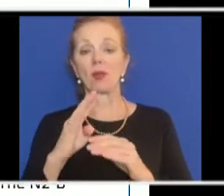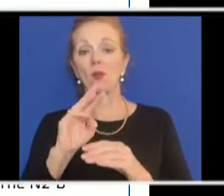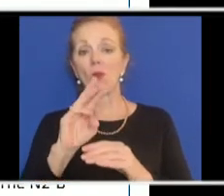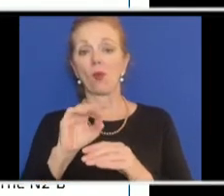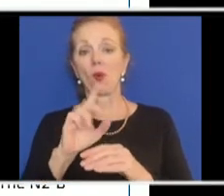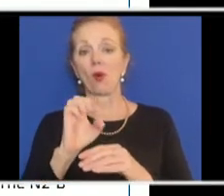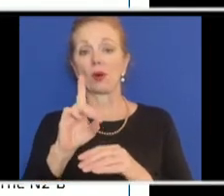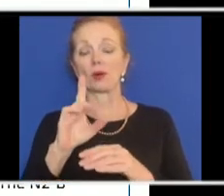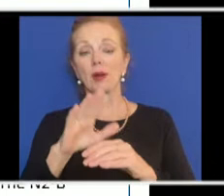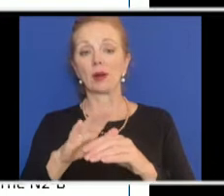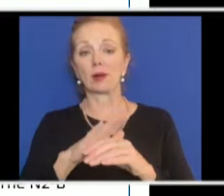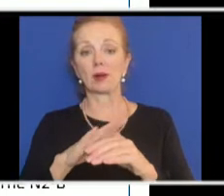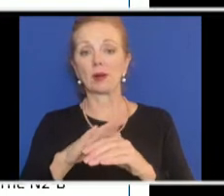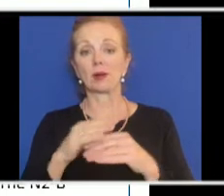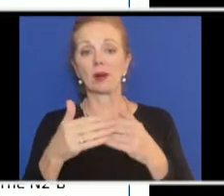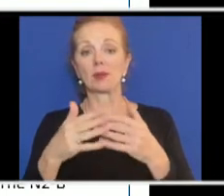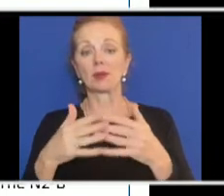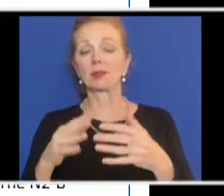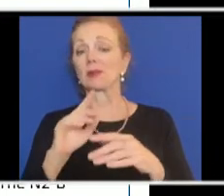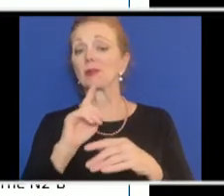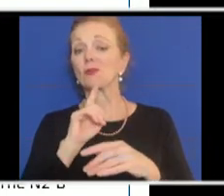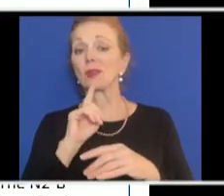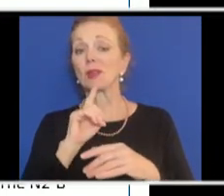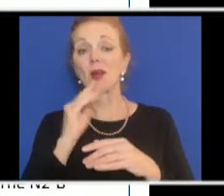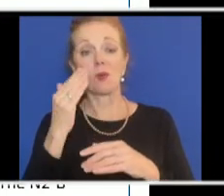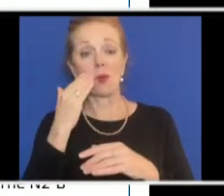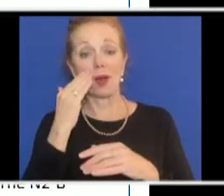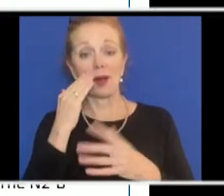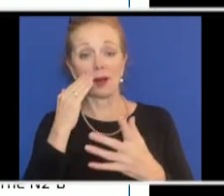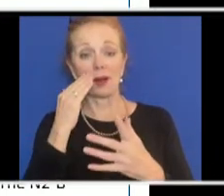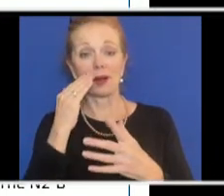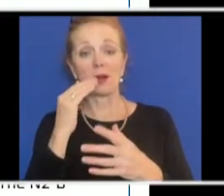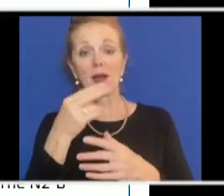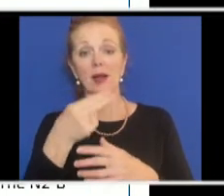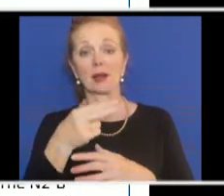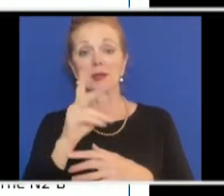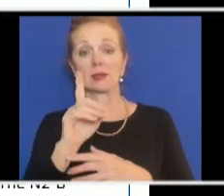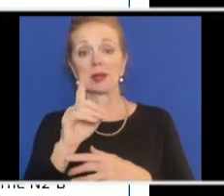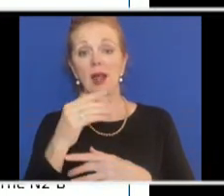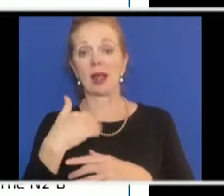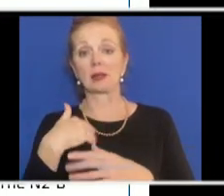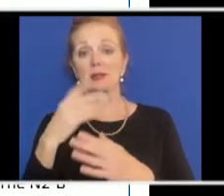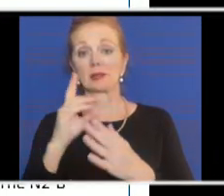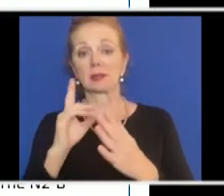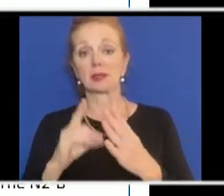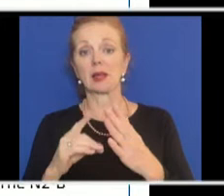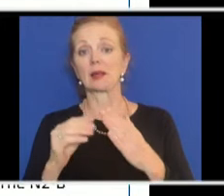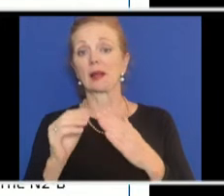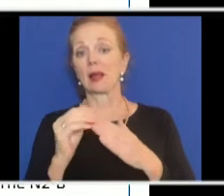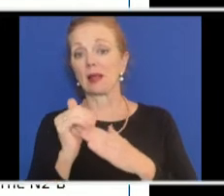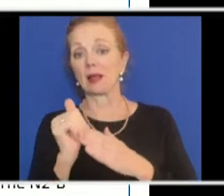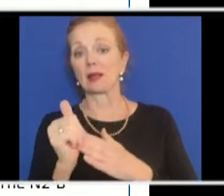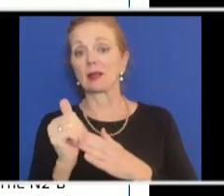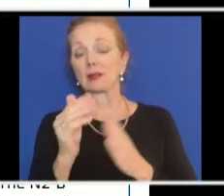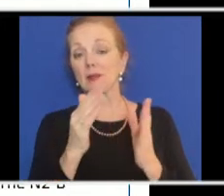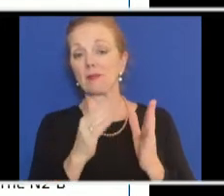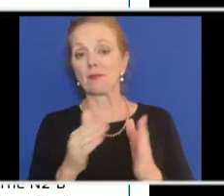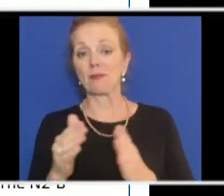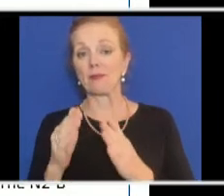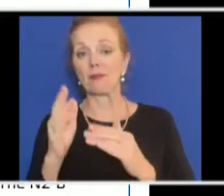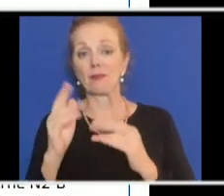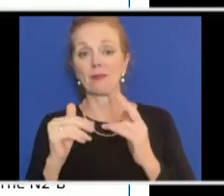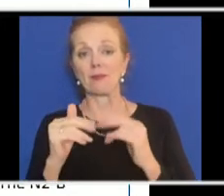and the fourth ward neighborhood is very aware that the HD has design guidelines that will dictate how the building